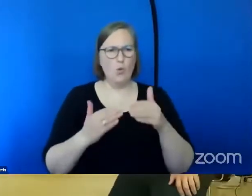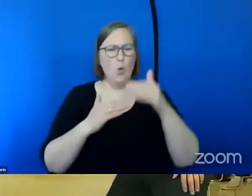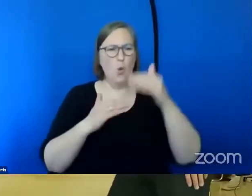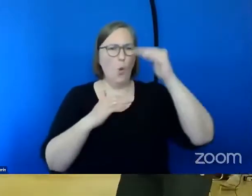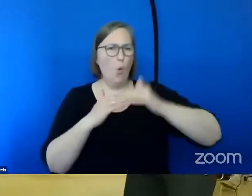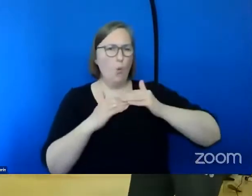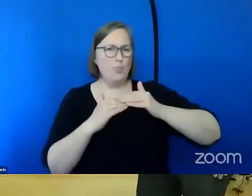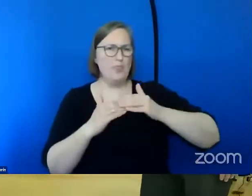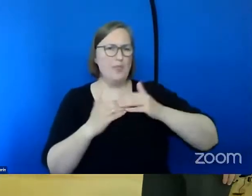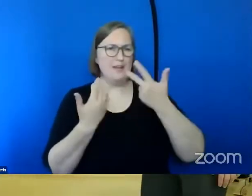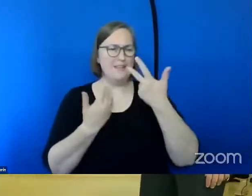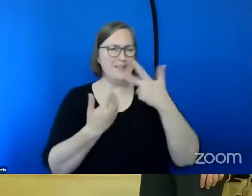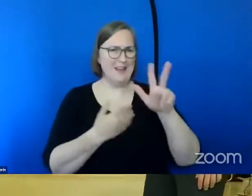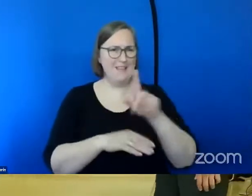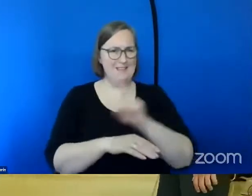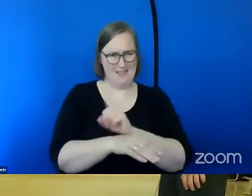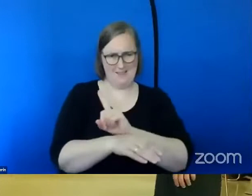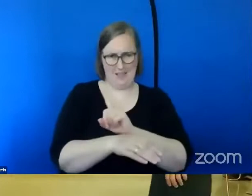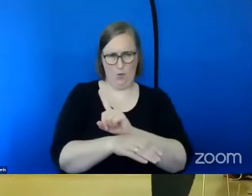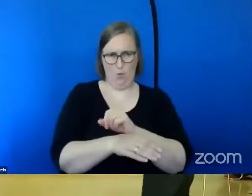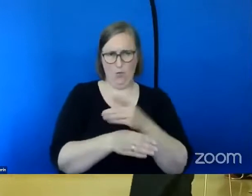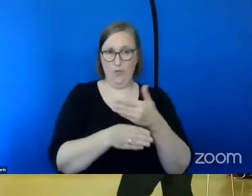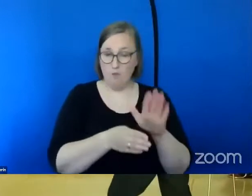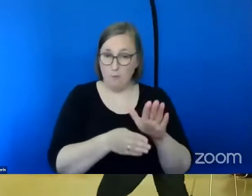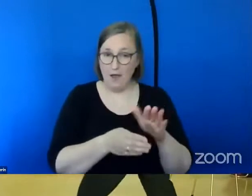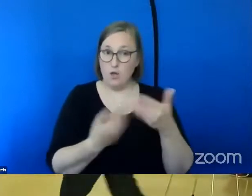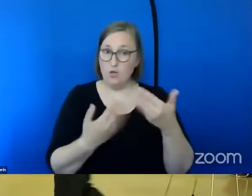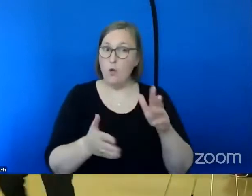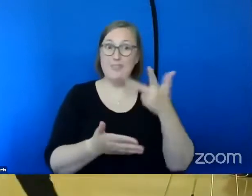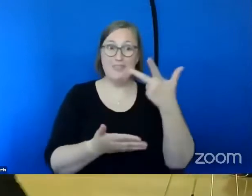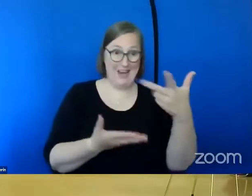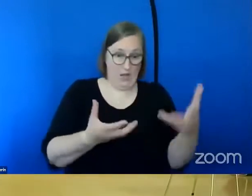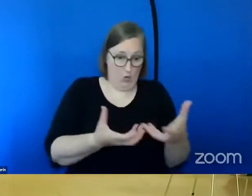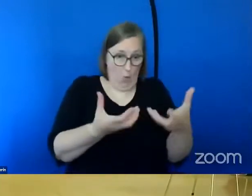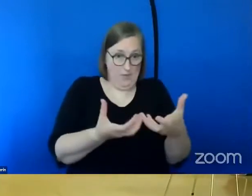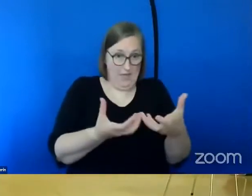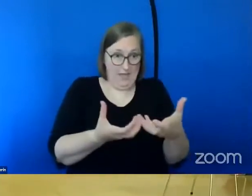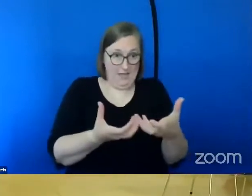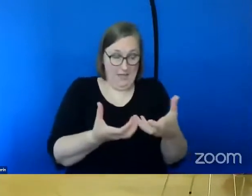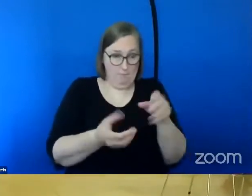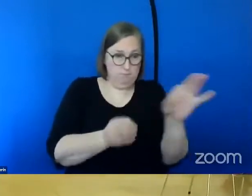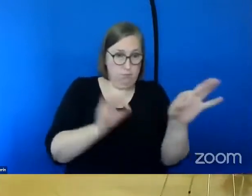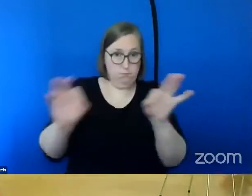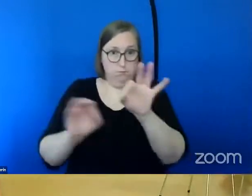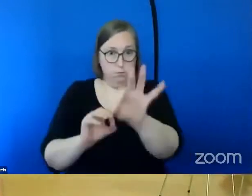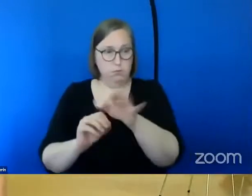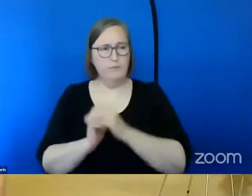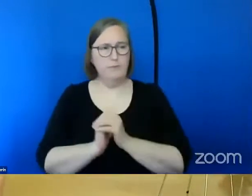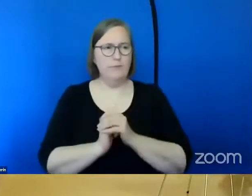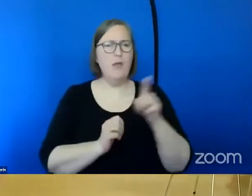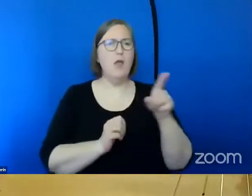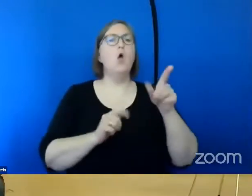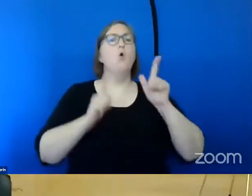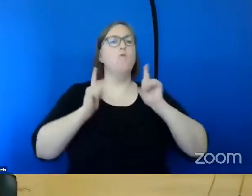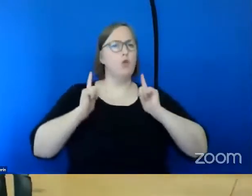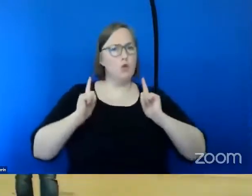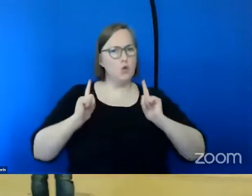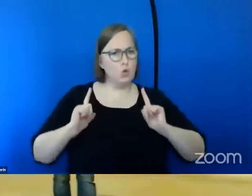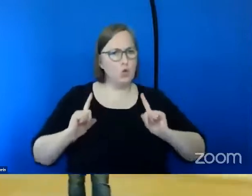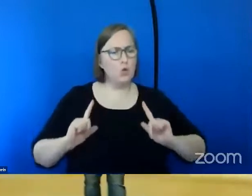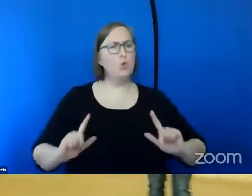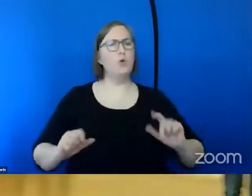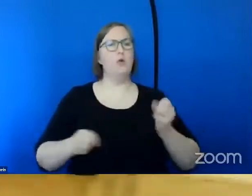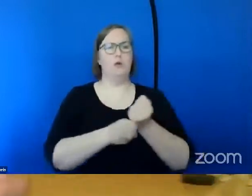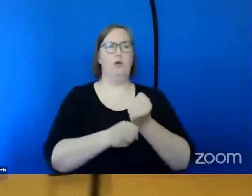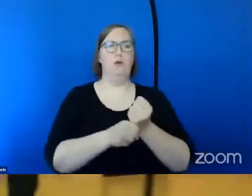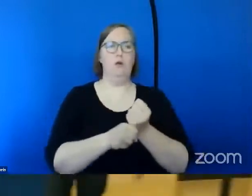First small mistake. Oh, and he's got to find a re-grip of the coin that didn't quite go through. Now